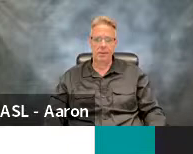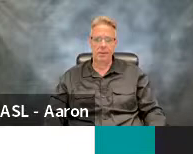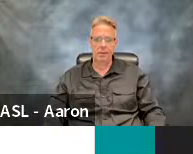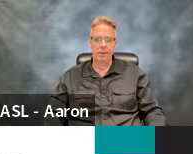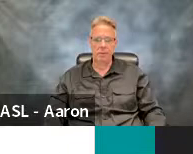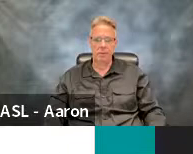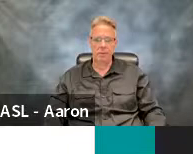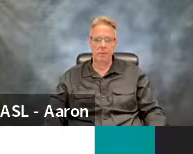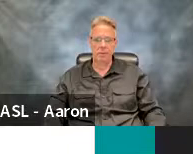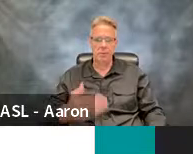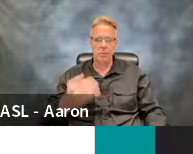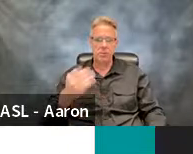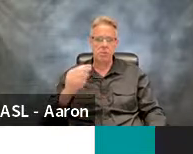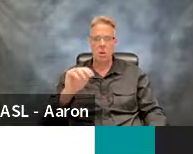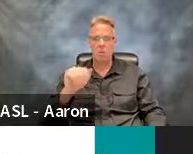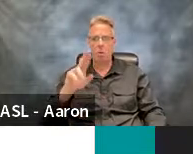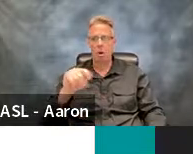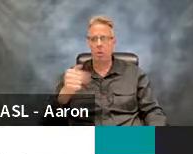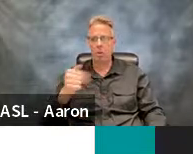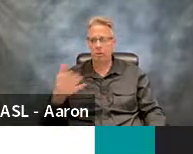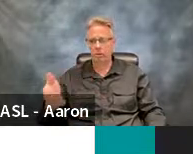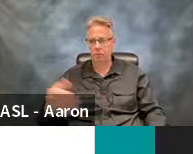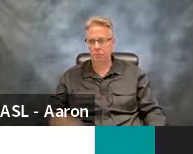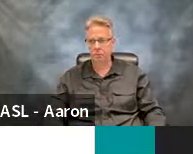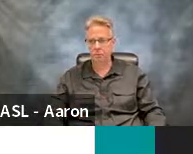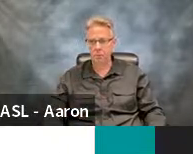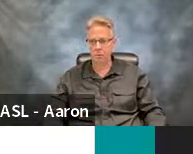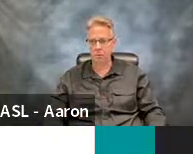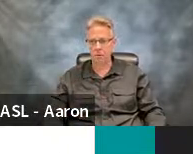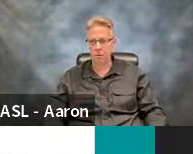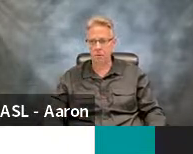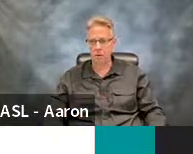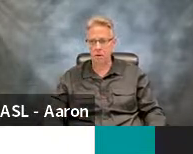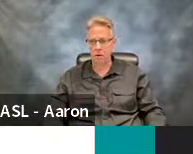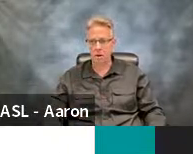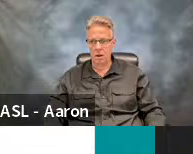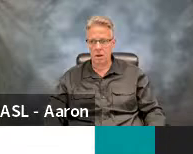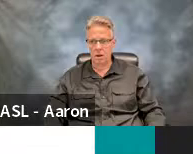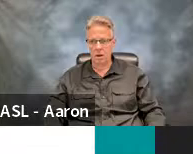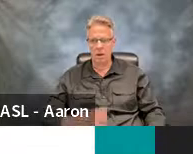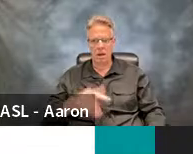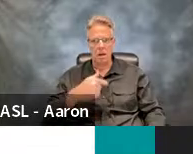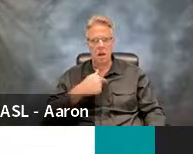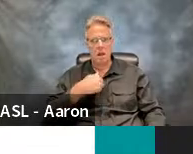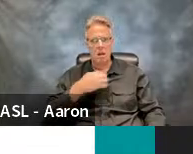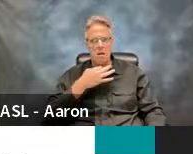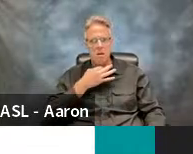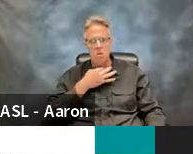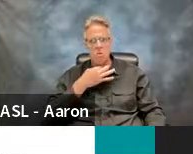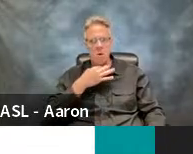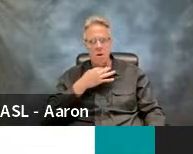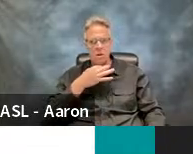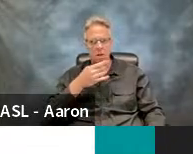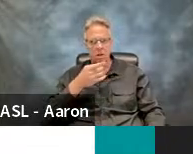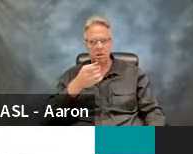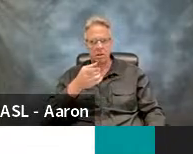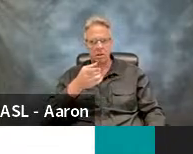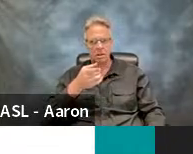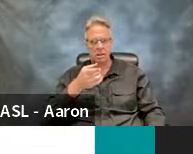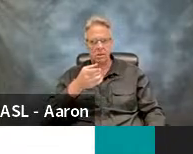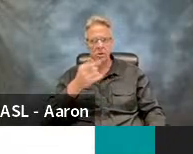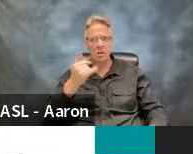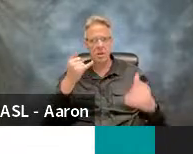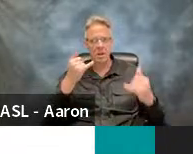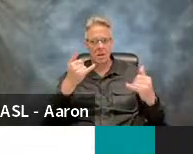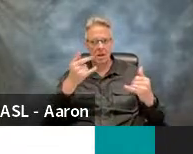Maybe the last comment. Oh, Martha, go ahead. Sorry. Nope. Yeah, I was wondering, now you can